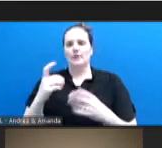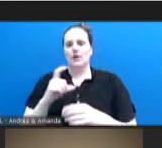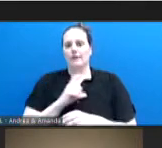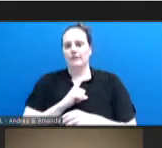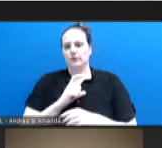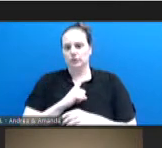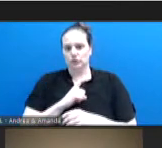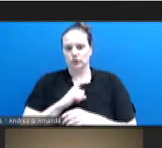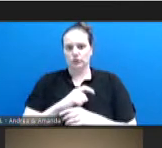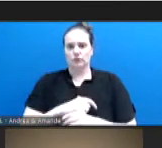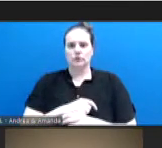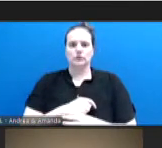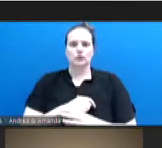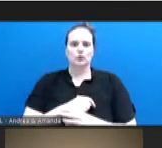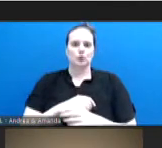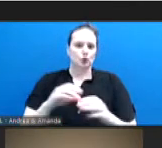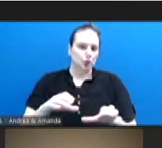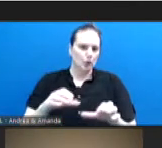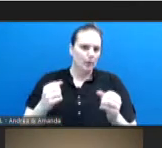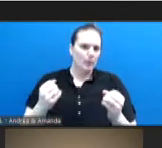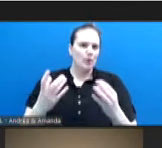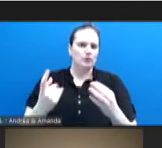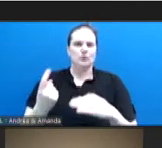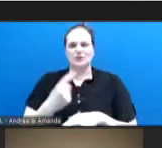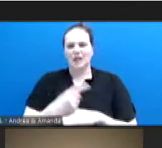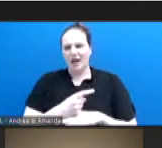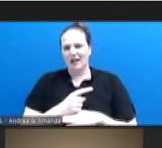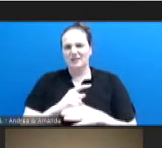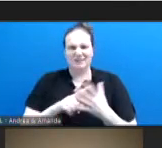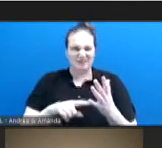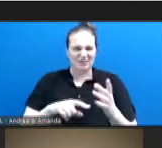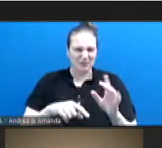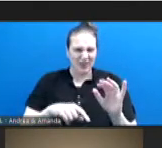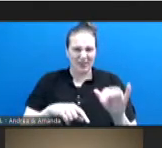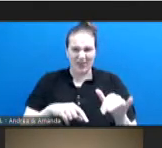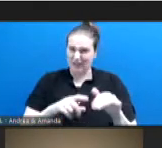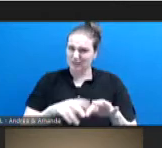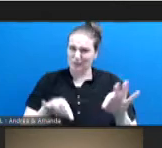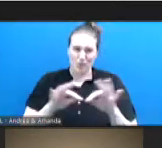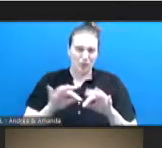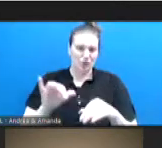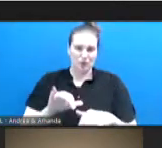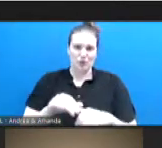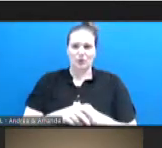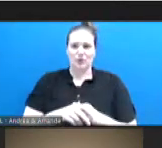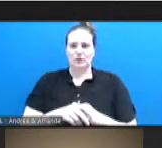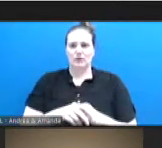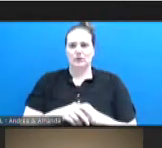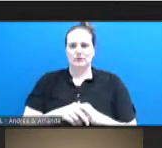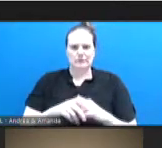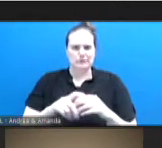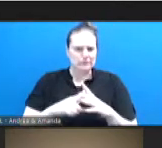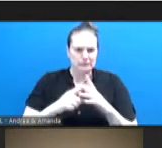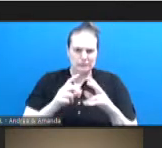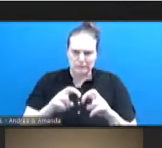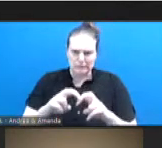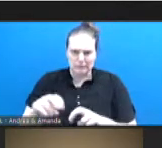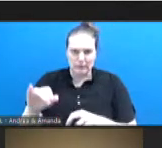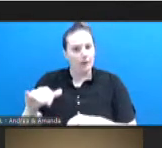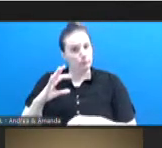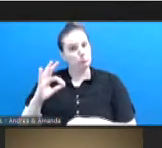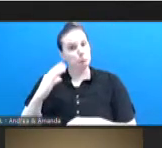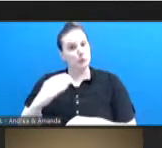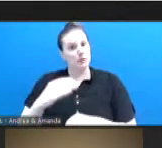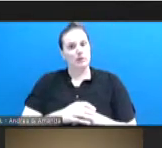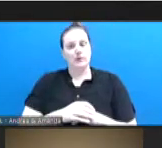were doing it on multiple days. You know, that's really important too, is to get down to the nitty gritty. Yeah. Thank you. And